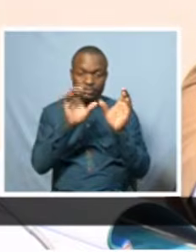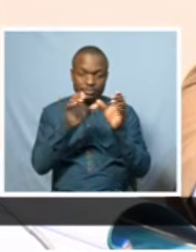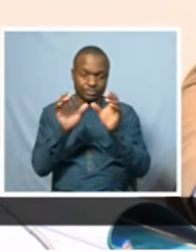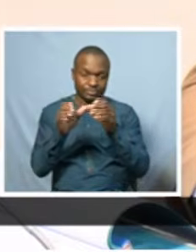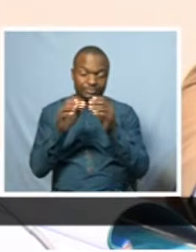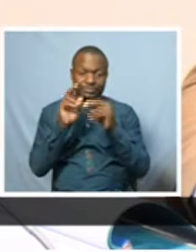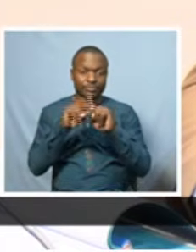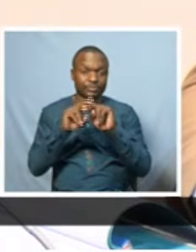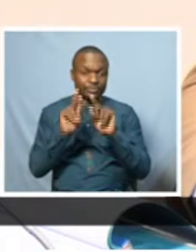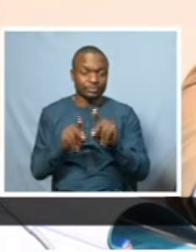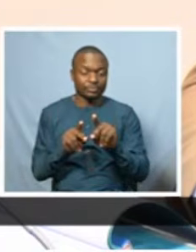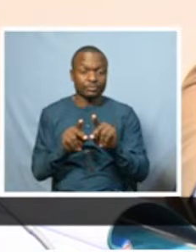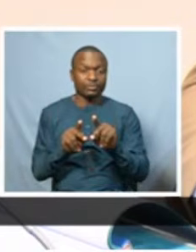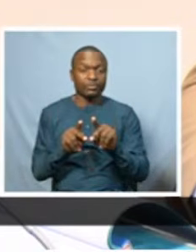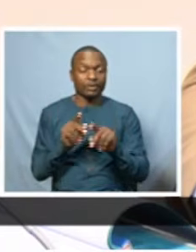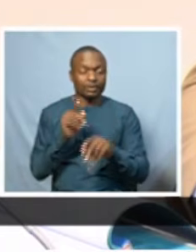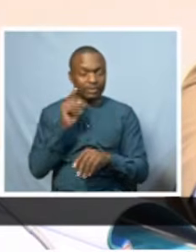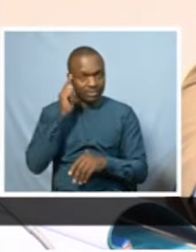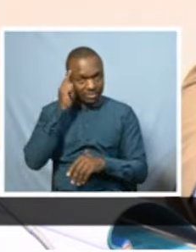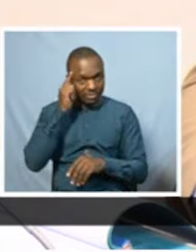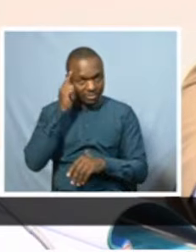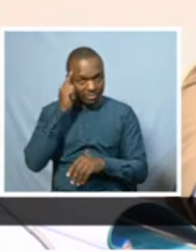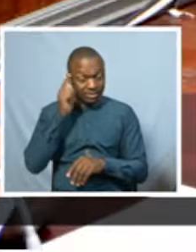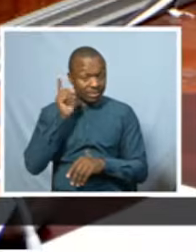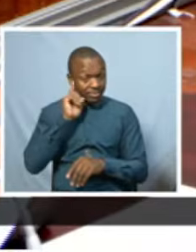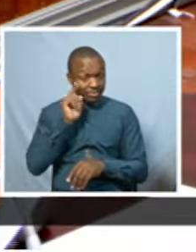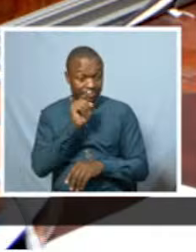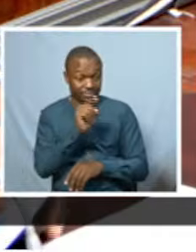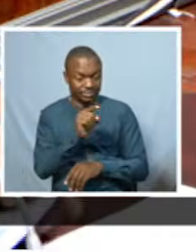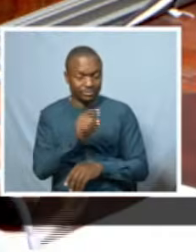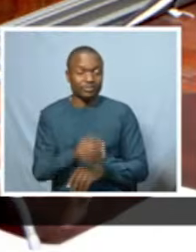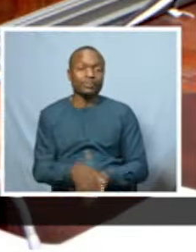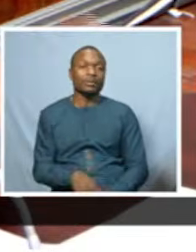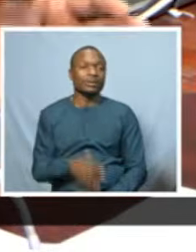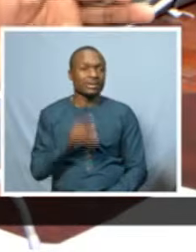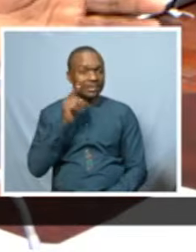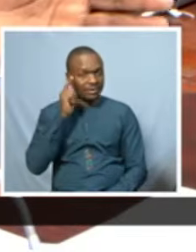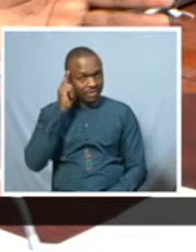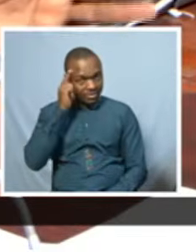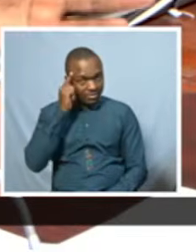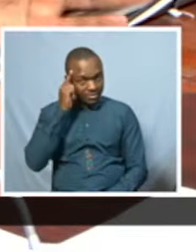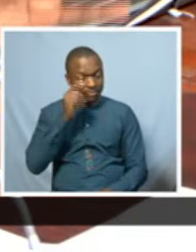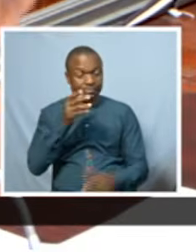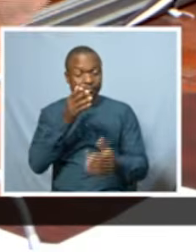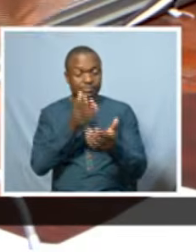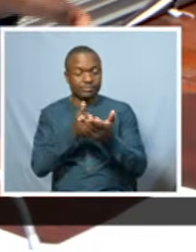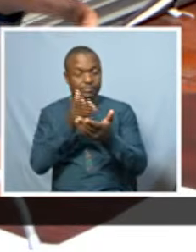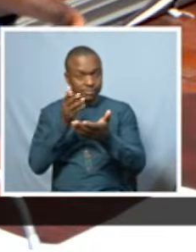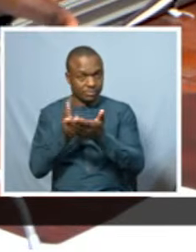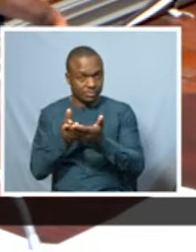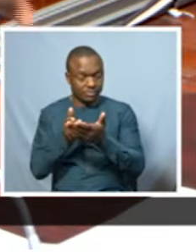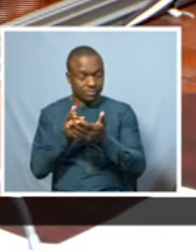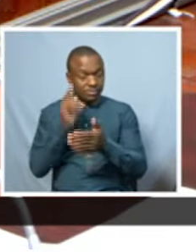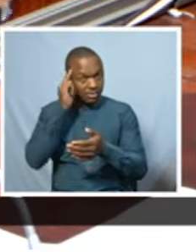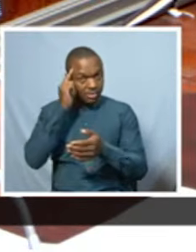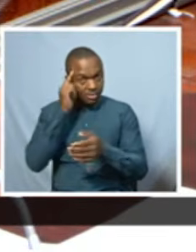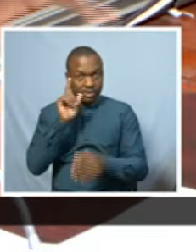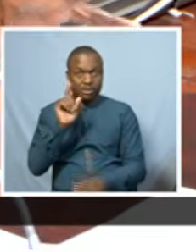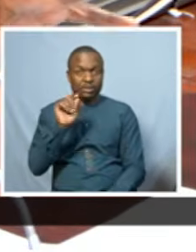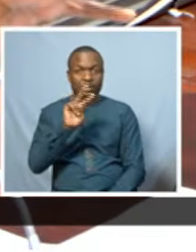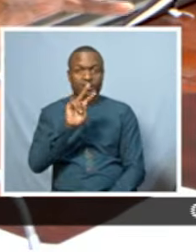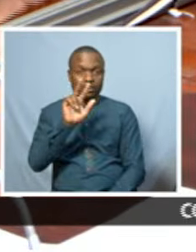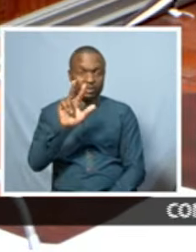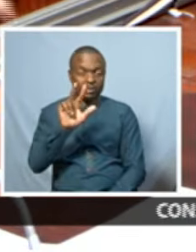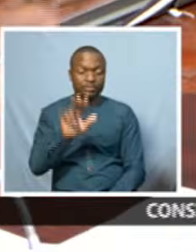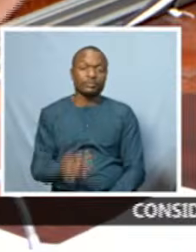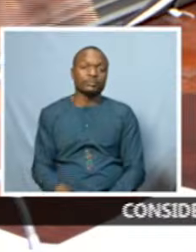Chair. Okay, assuming, I hear you, assuming that we assume that the